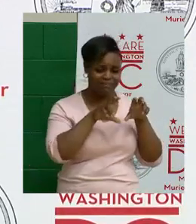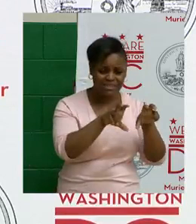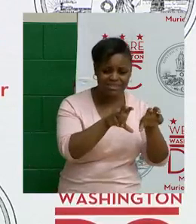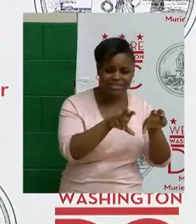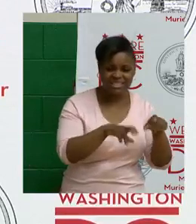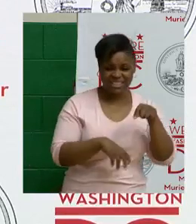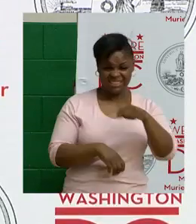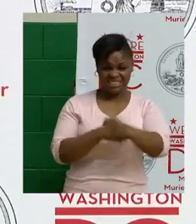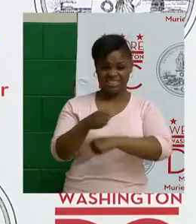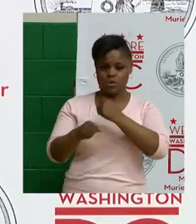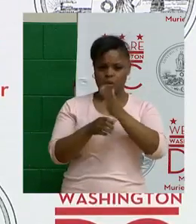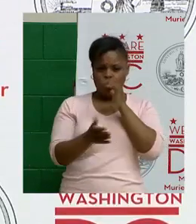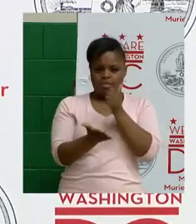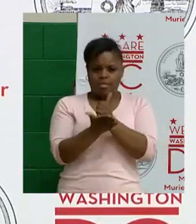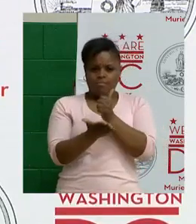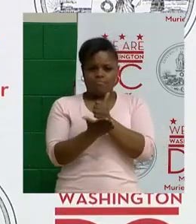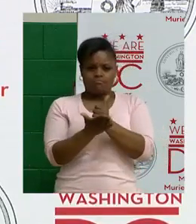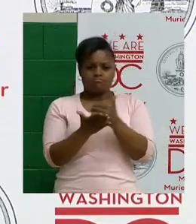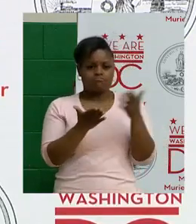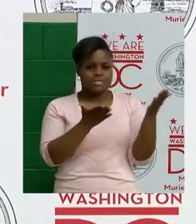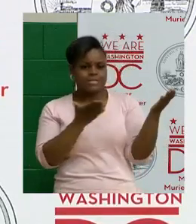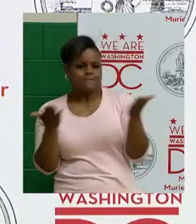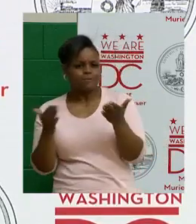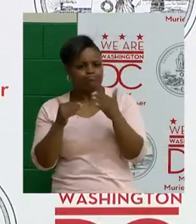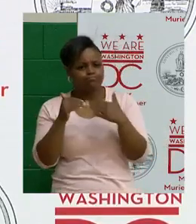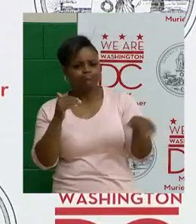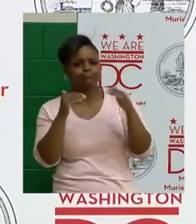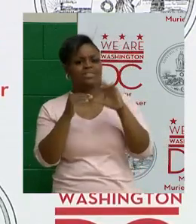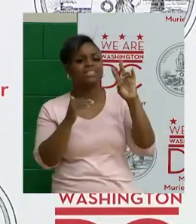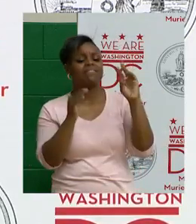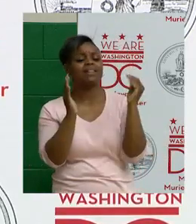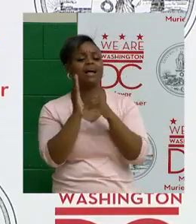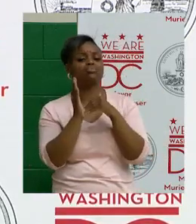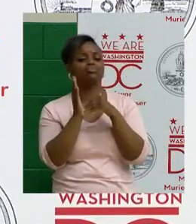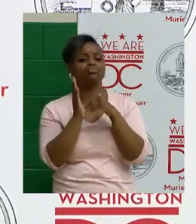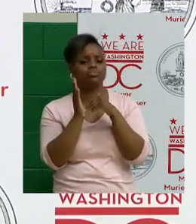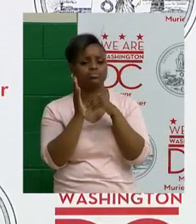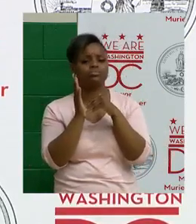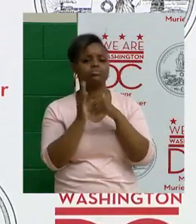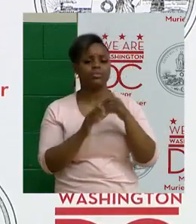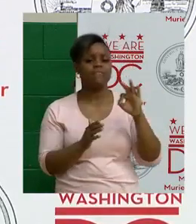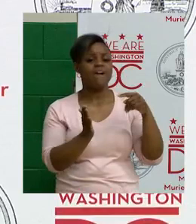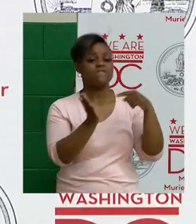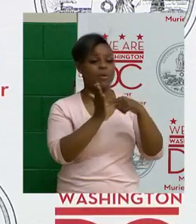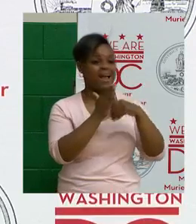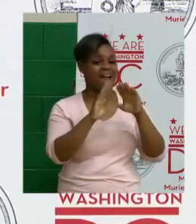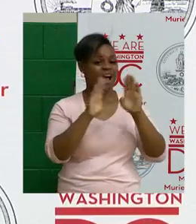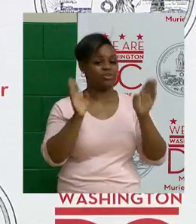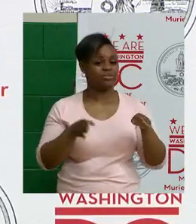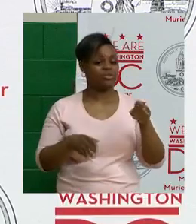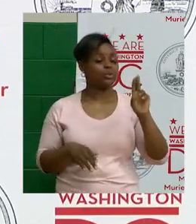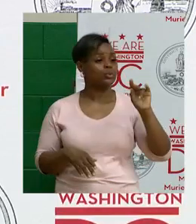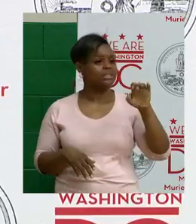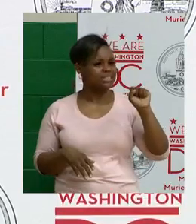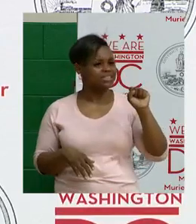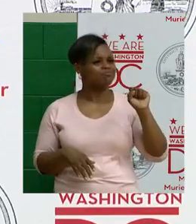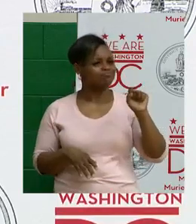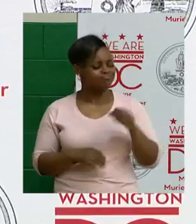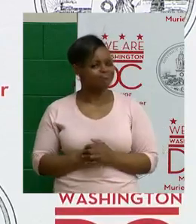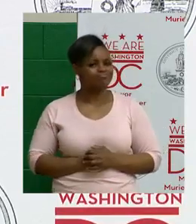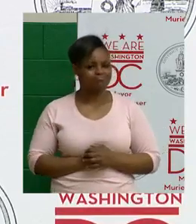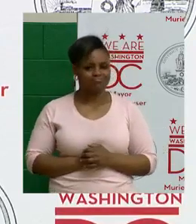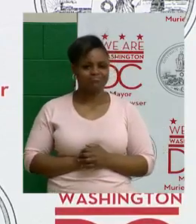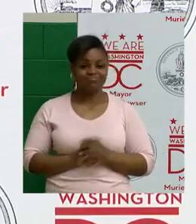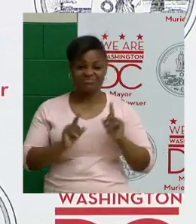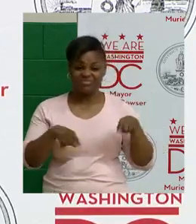the 7,000 mark in terms of the units of affordable housing that we have produced or preserved in 4 years.